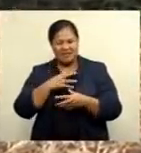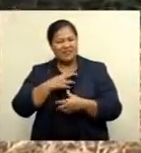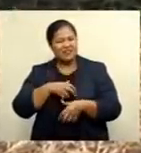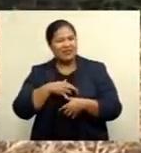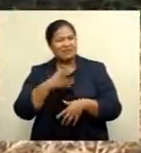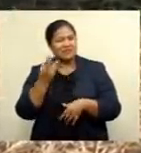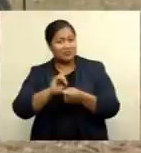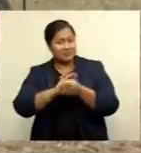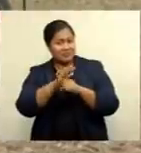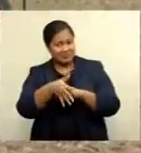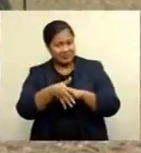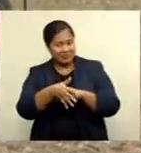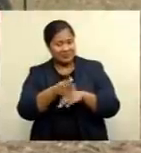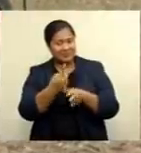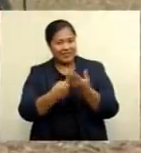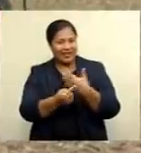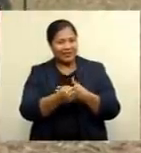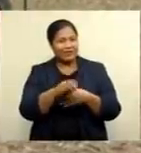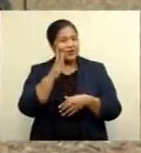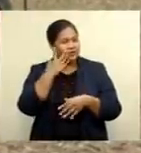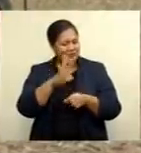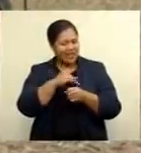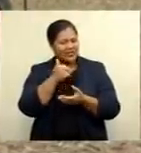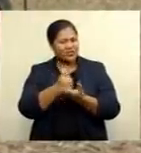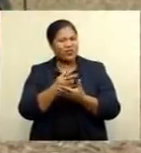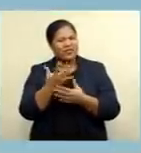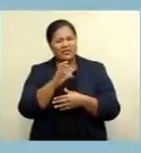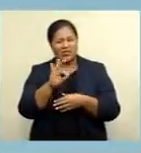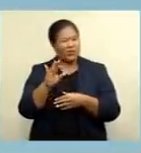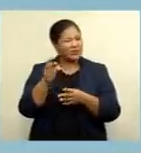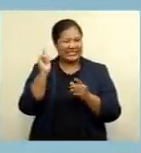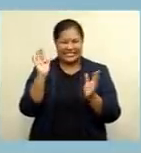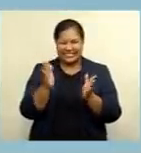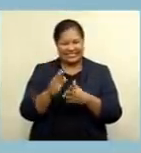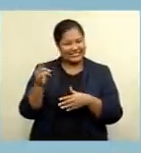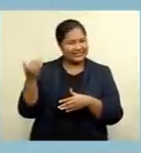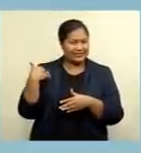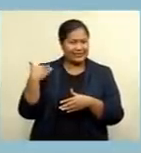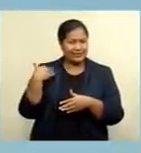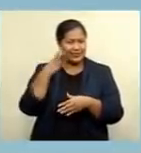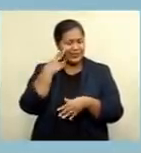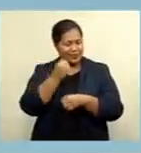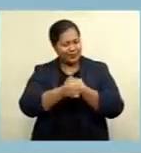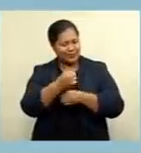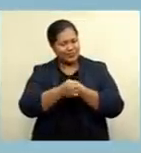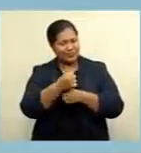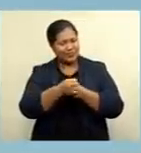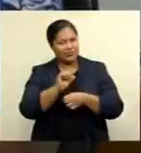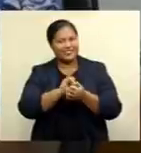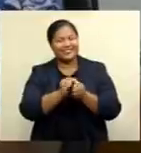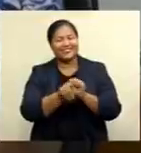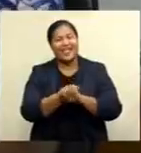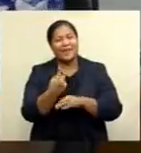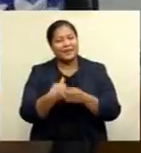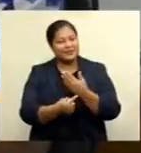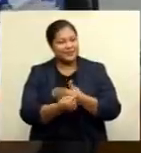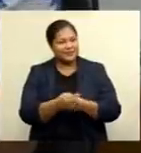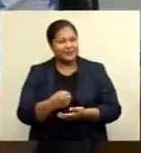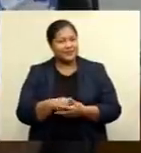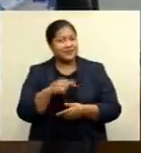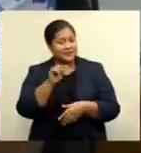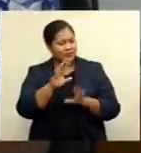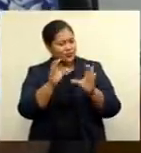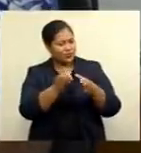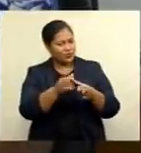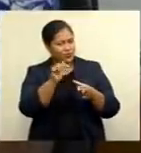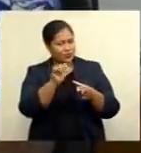COVID environment to ensure there are minimal disturbances during the crushing season. This is one sector that has been very,